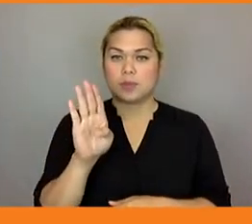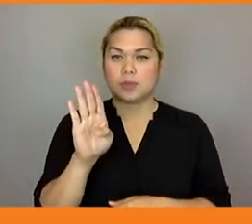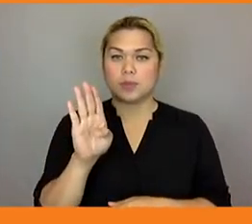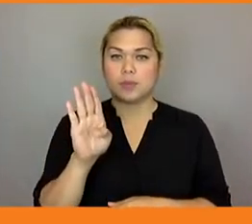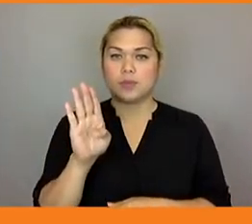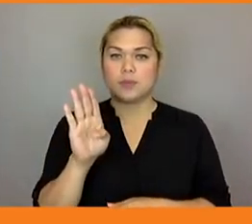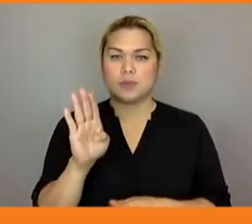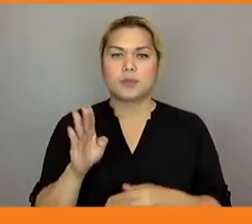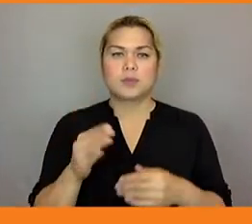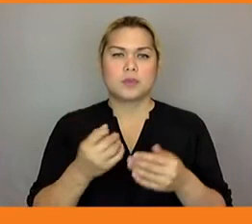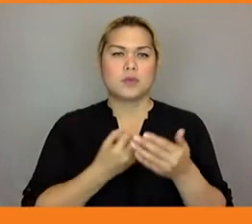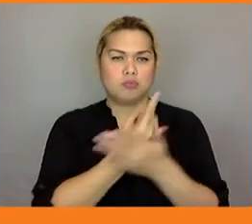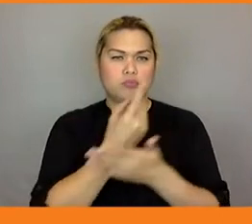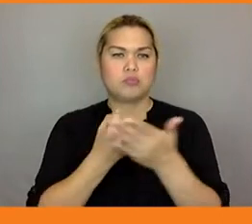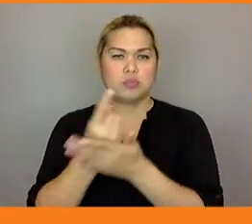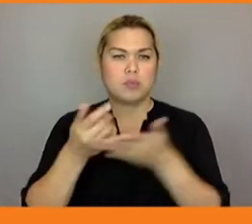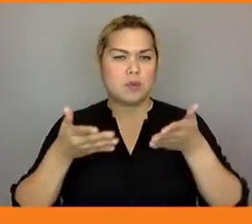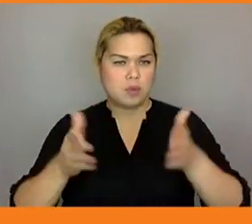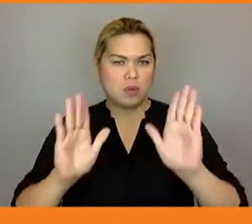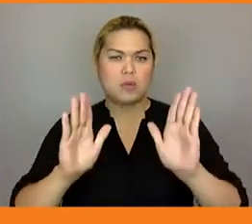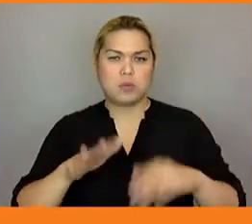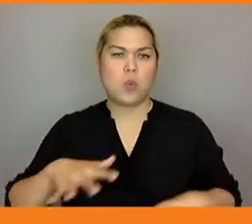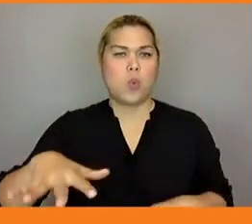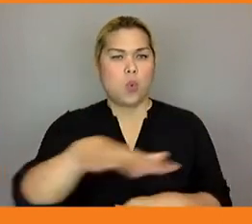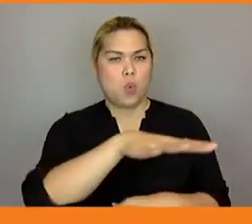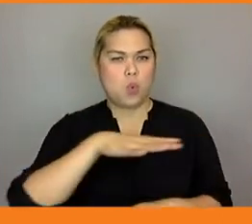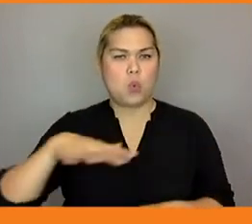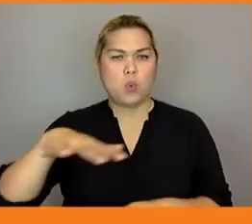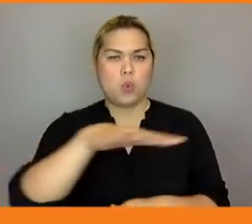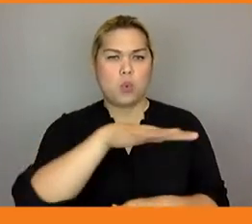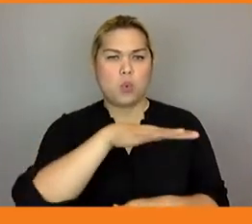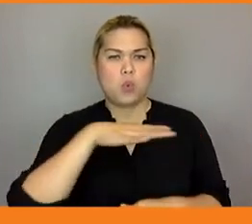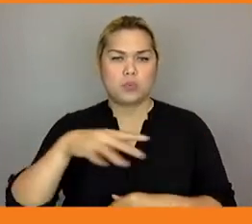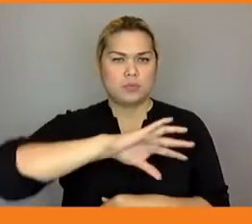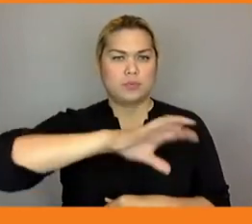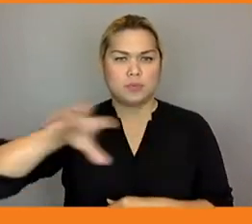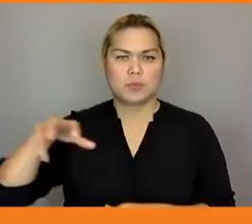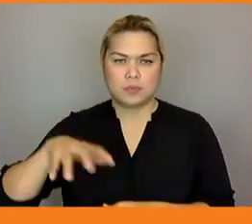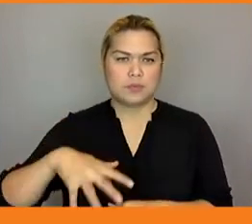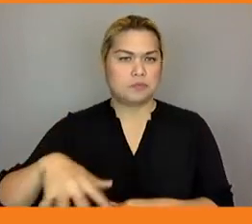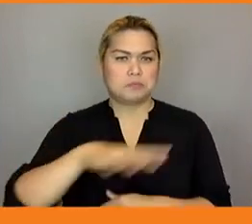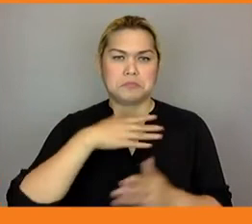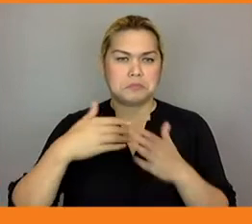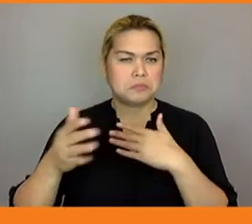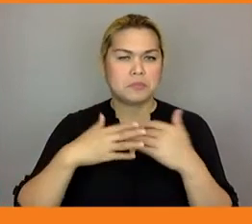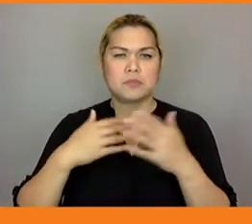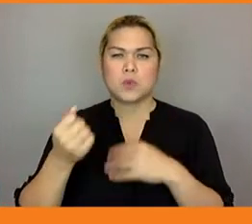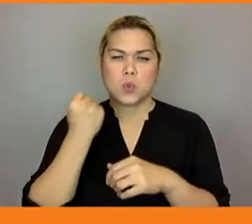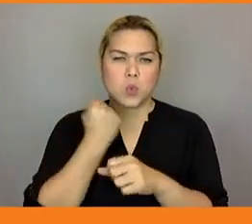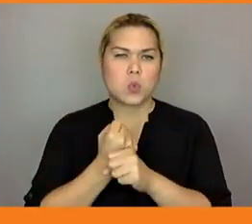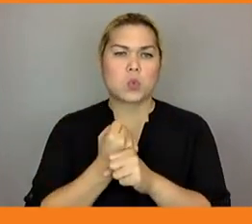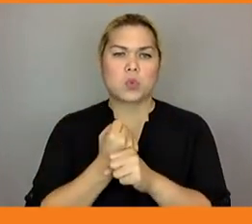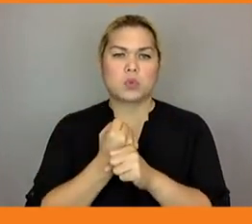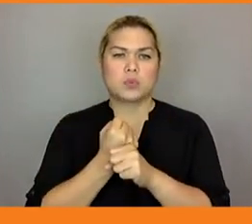members even in the most difficult economic and market conditions. We are relied upon to provide fresh